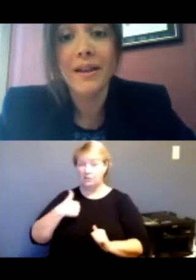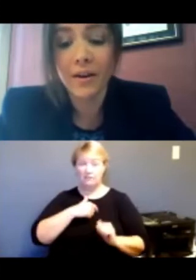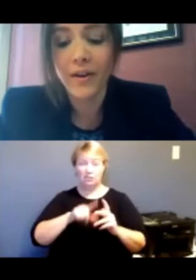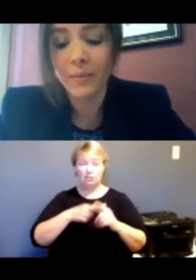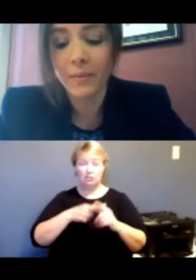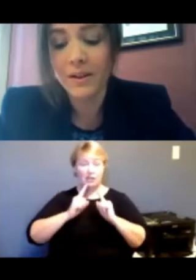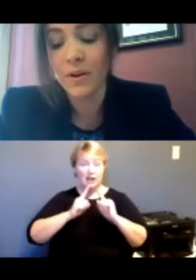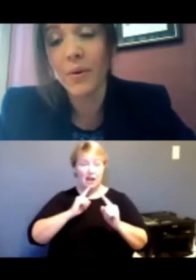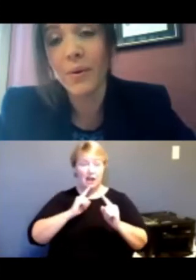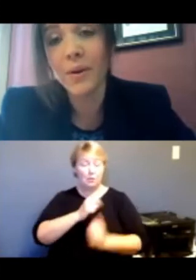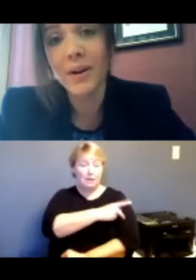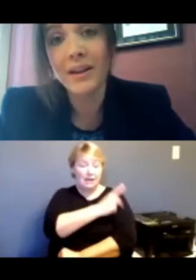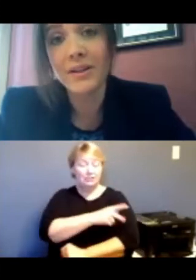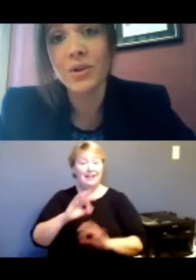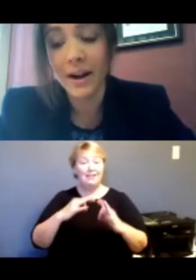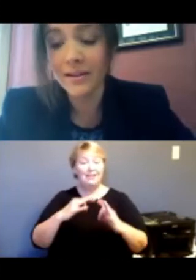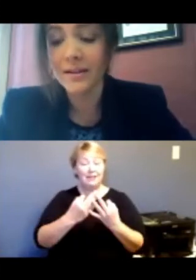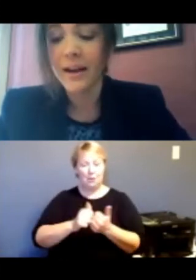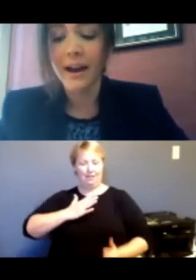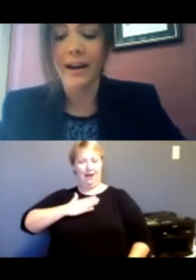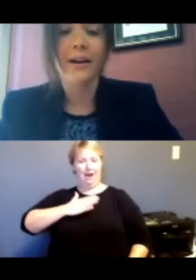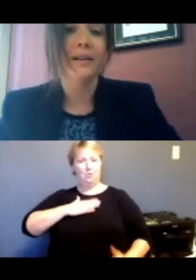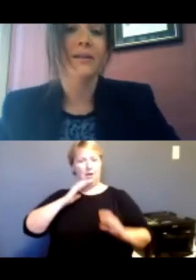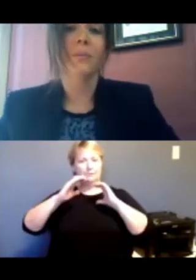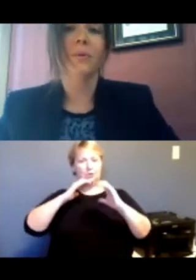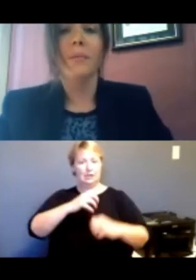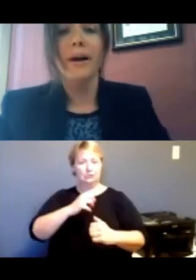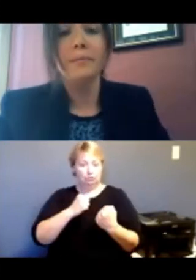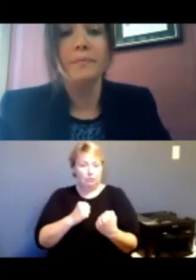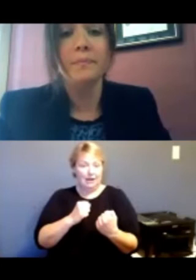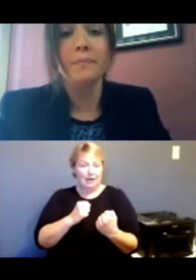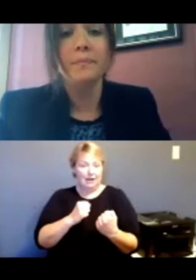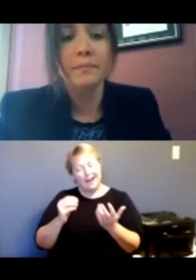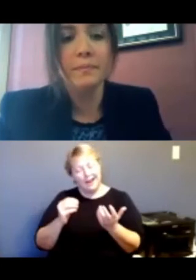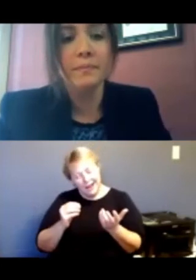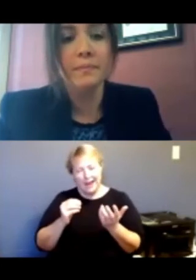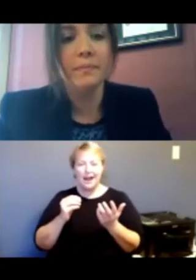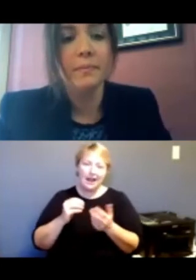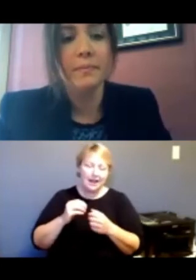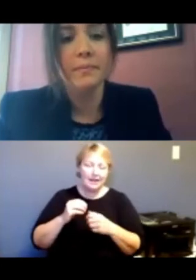patients and their families with their own communication strengths and areas to improve upon.